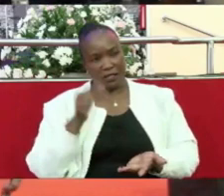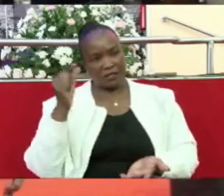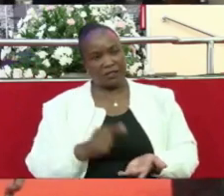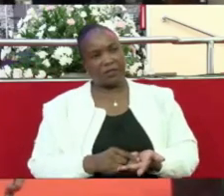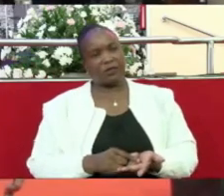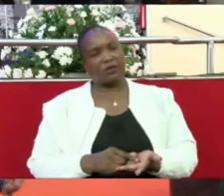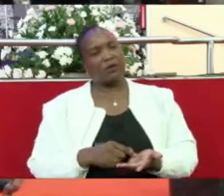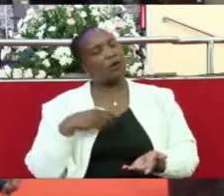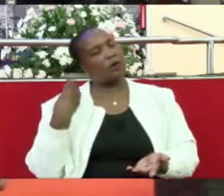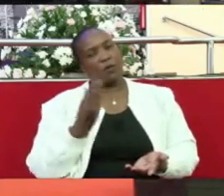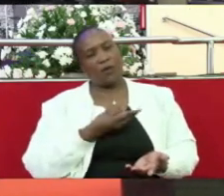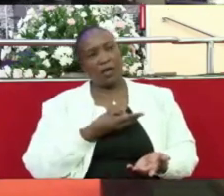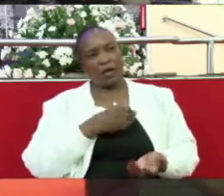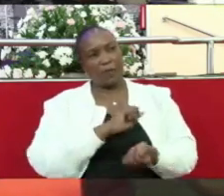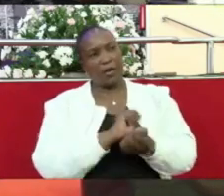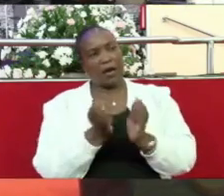by natural descent.